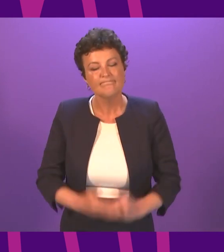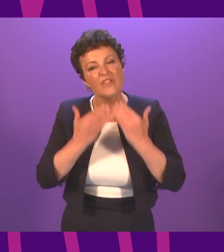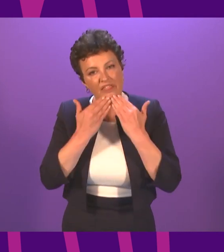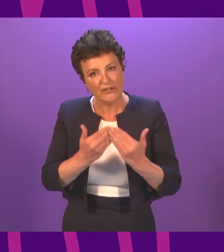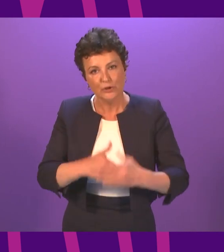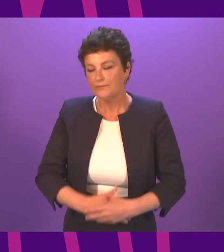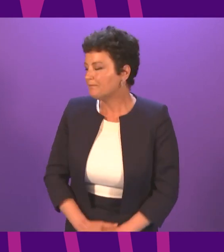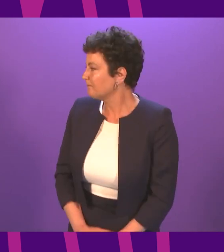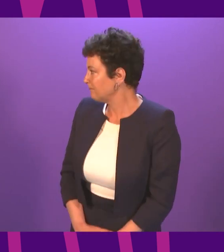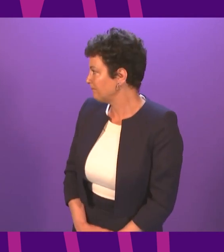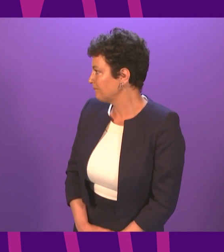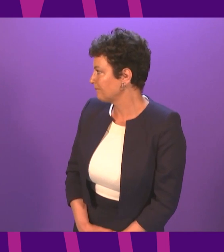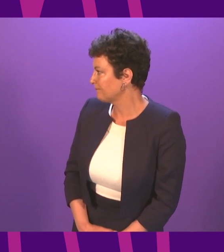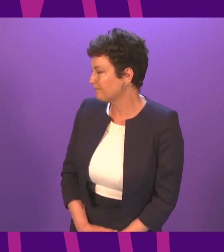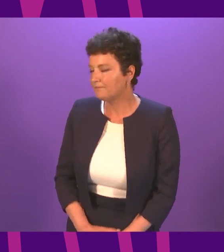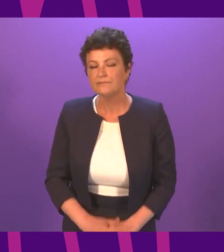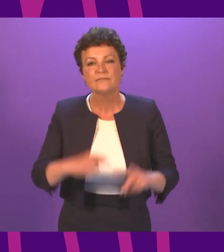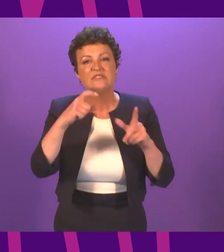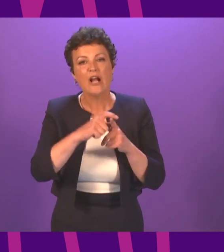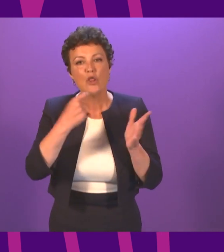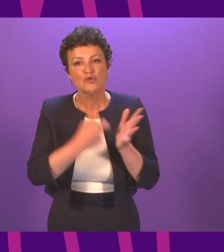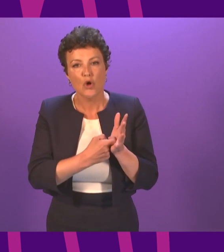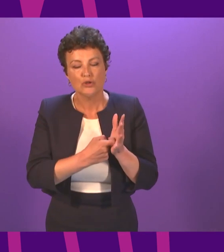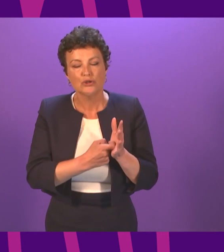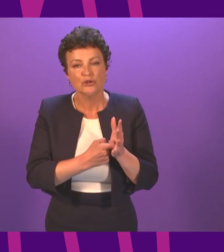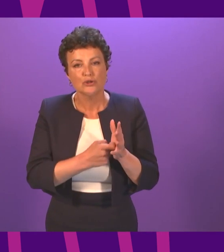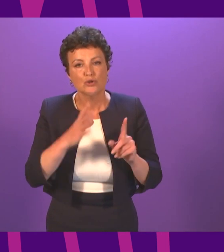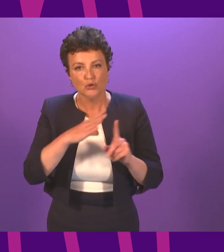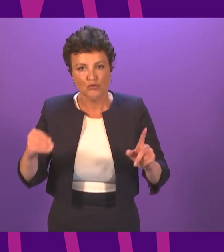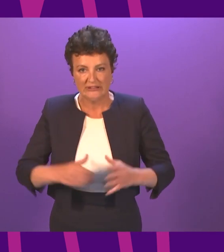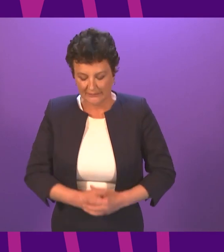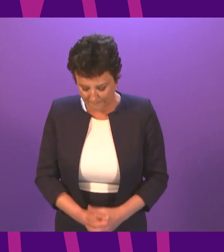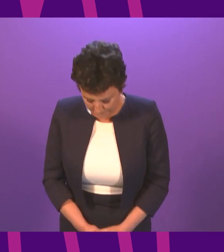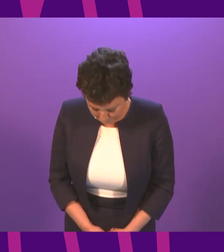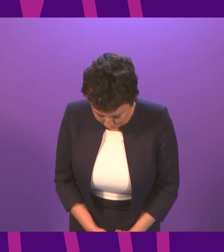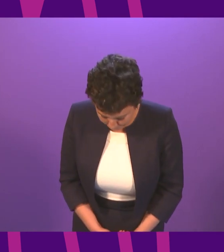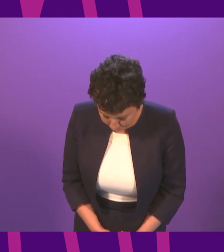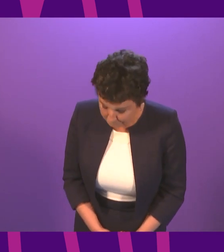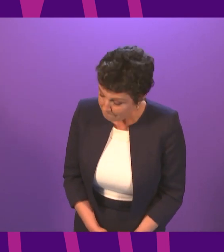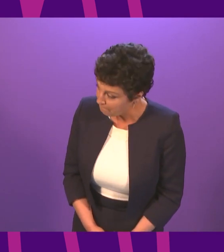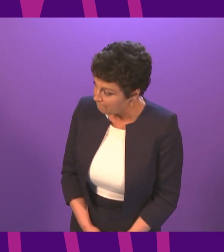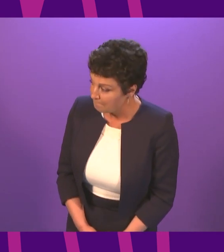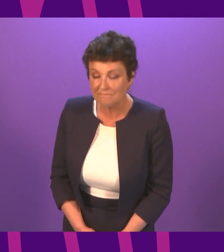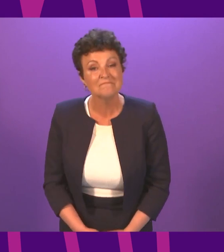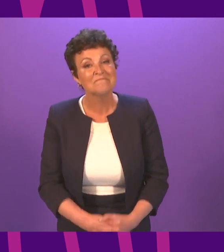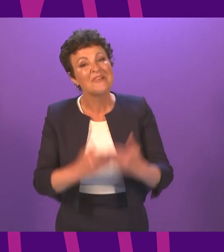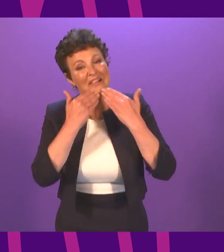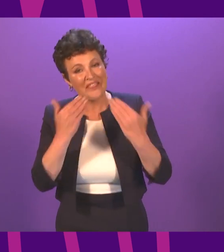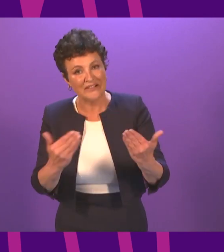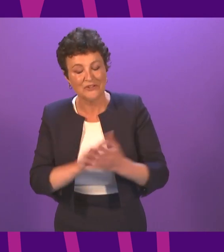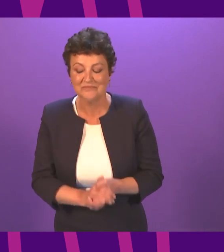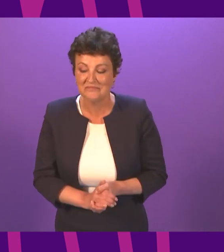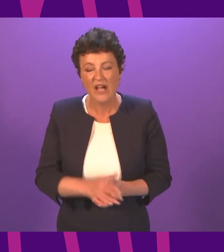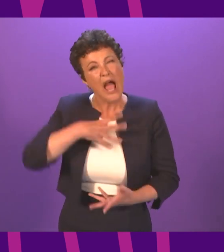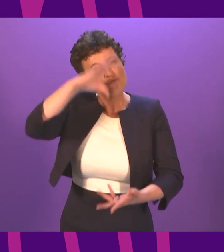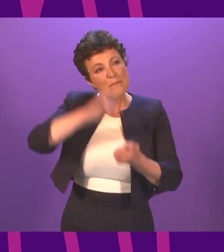Thank you. I call on Douglas Ross. Thank you very much, Presiding Officer. When I was a child, people used to ask me, what did I want to